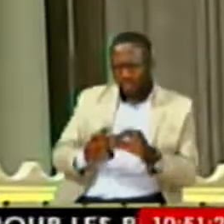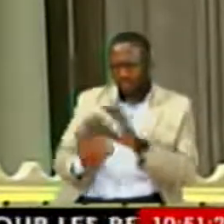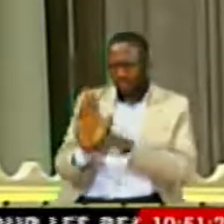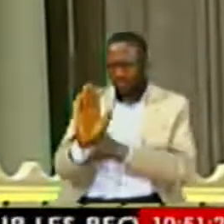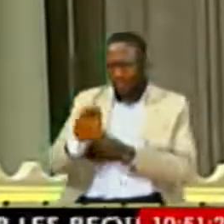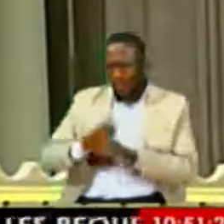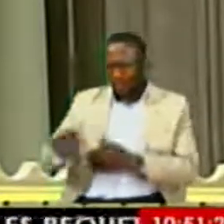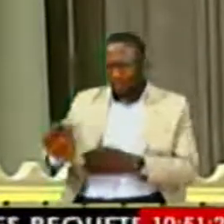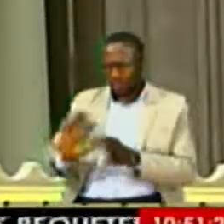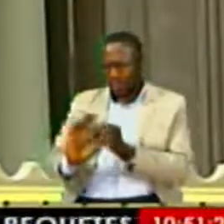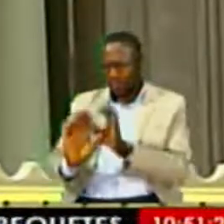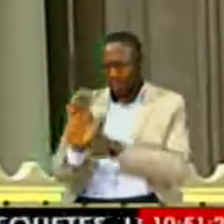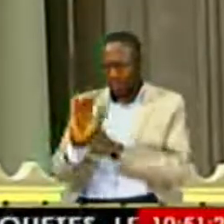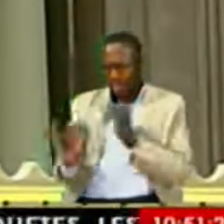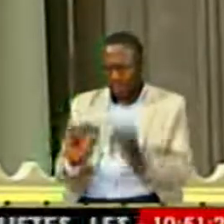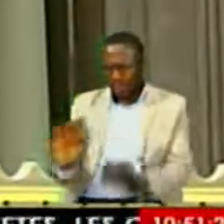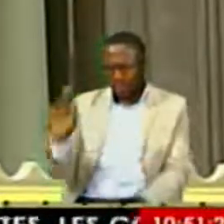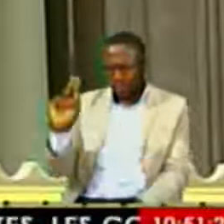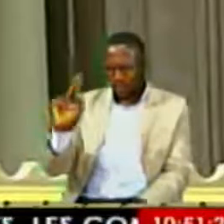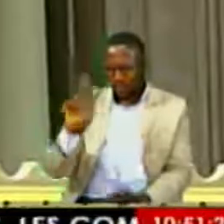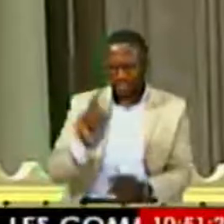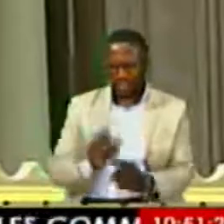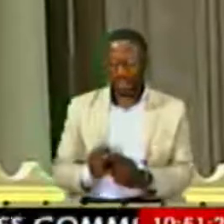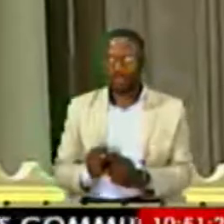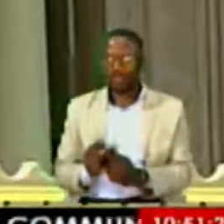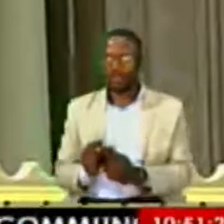Children of God, when they preach the word,